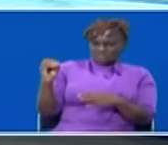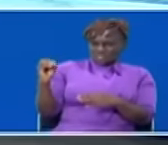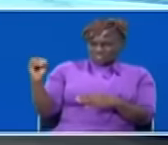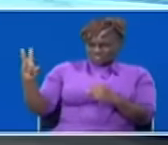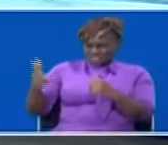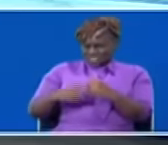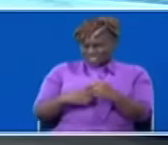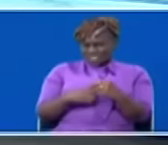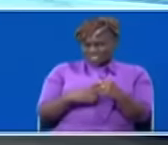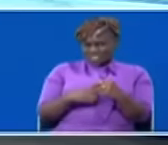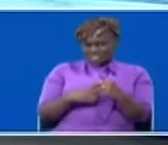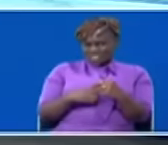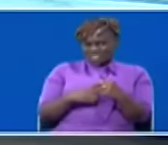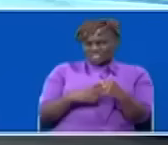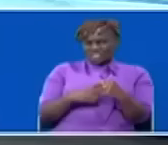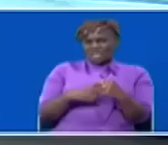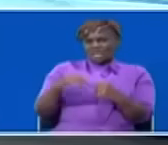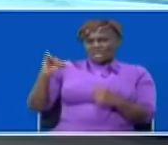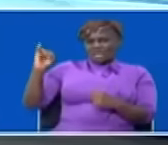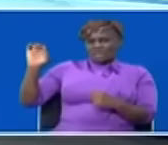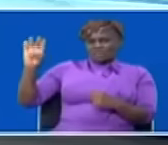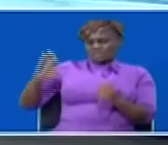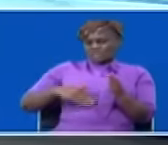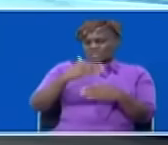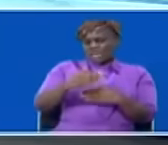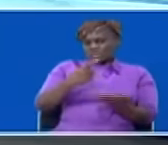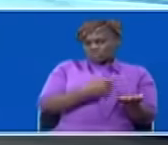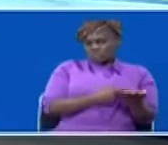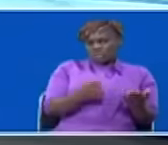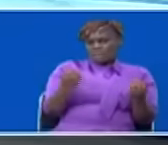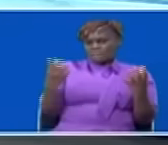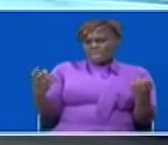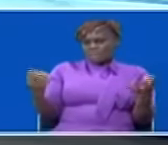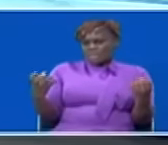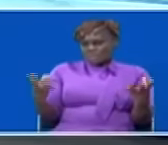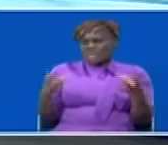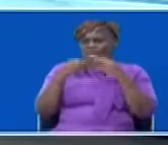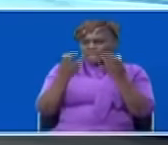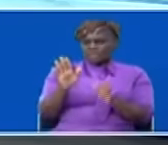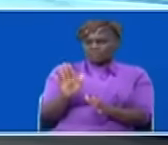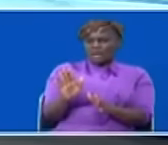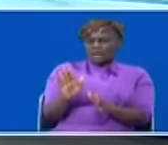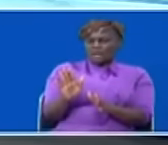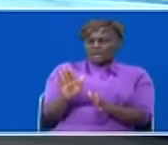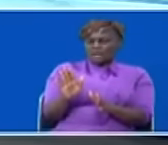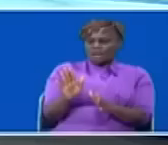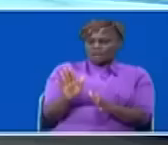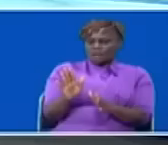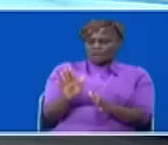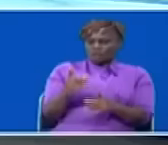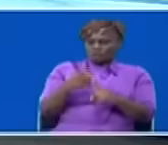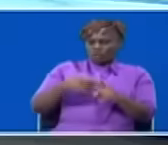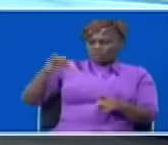0706-727272, and we will definitely forward this to IEBC, and hopefully next week we'll have many of your responses and your queries